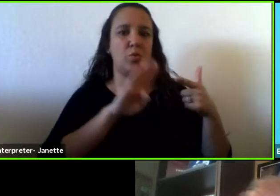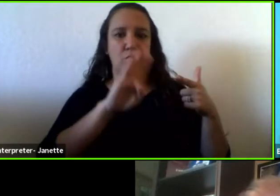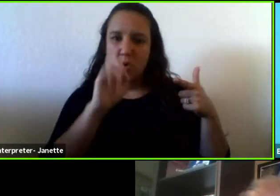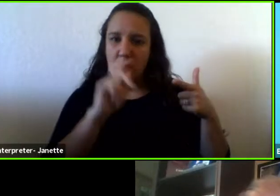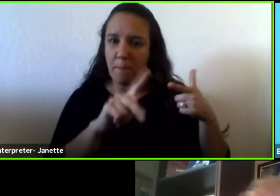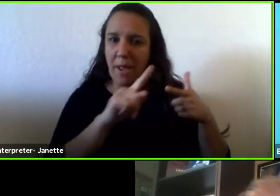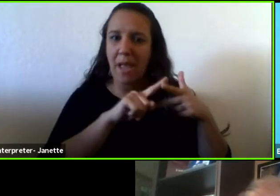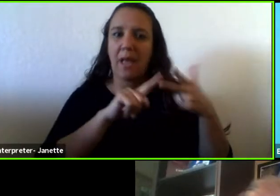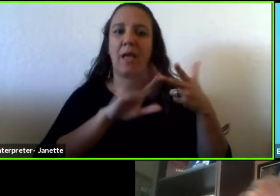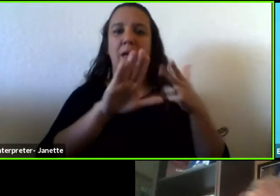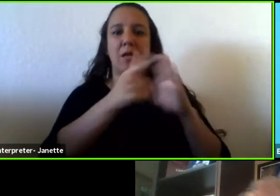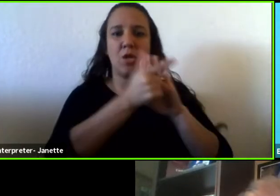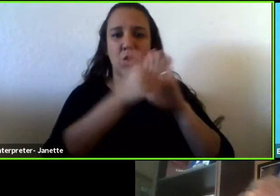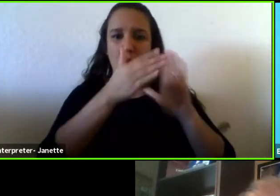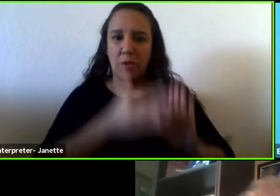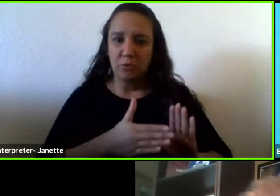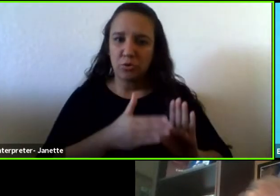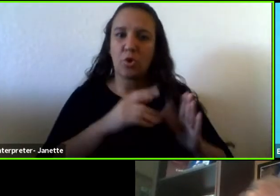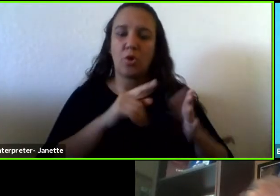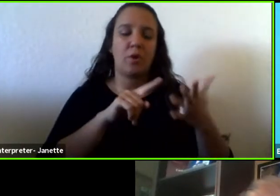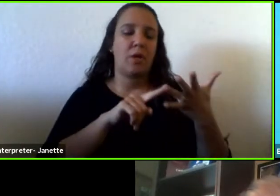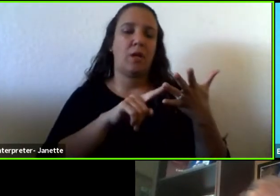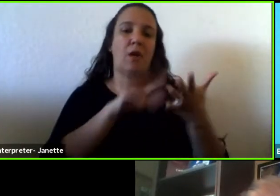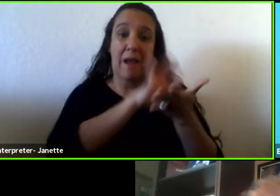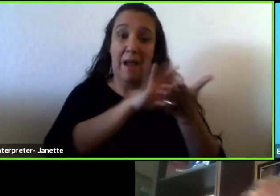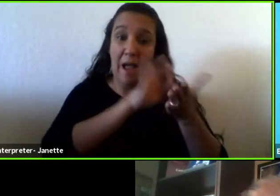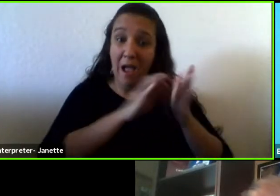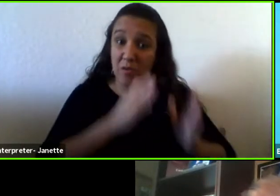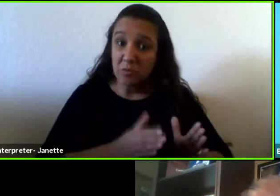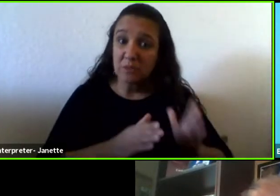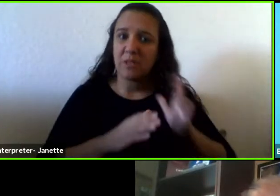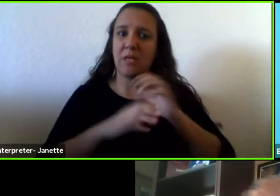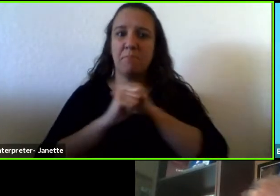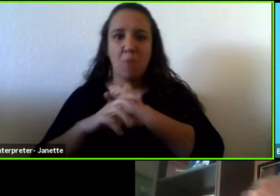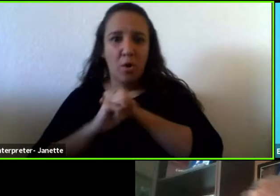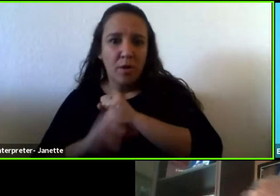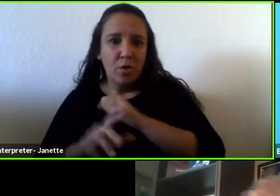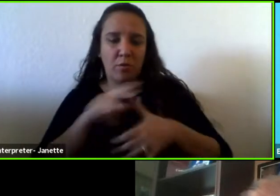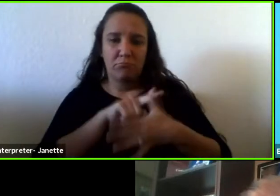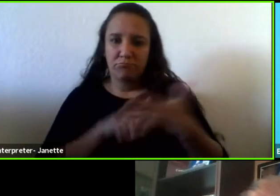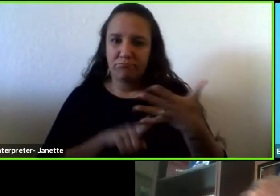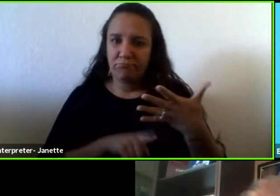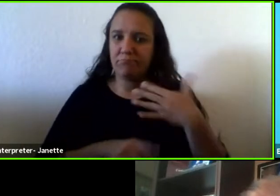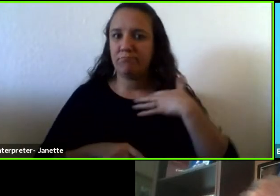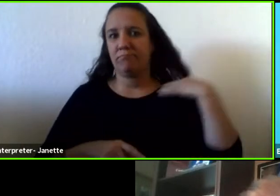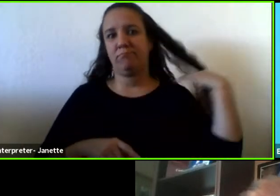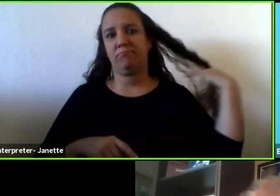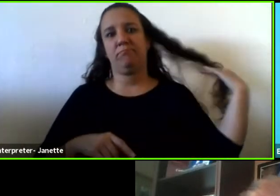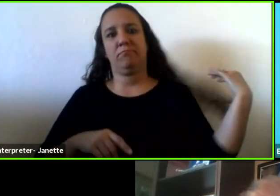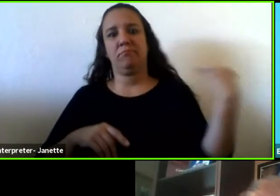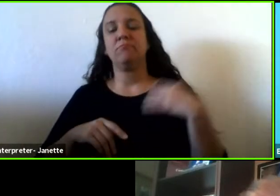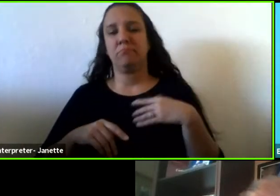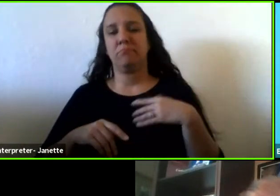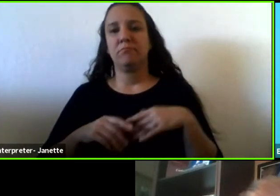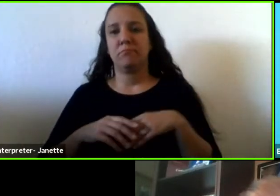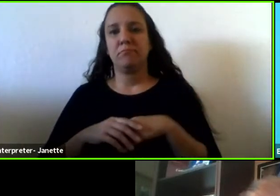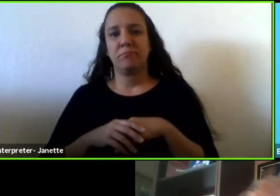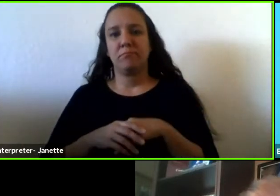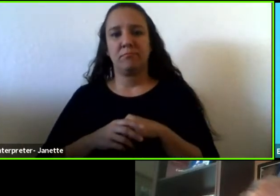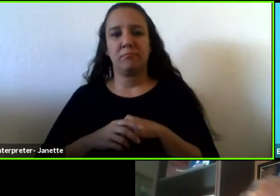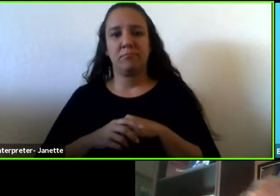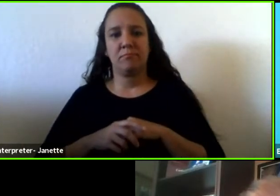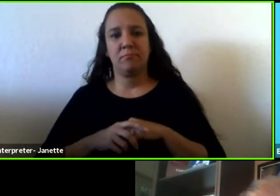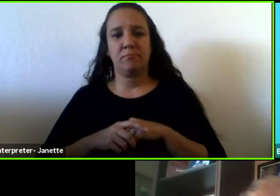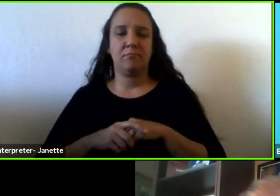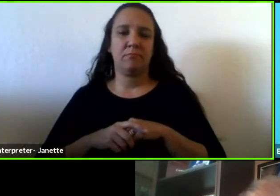attorney, you know, definitely accountant, you know, marketer, any mentors that you have, and find out ways to come